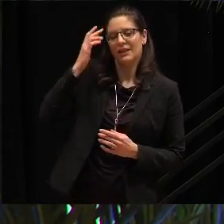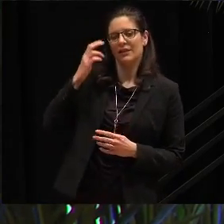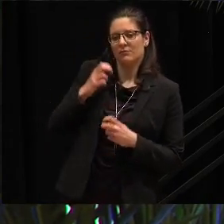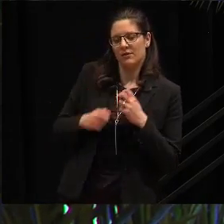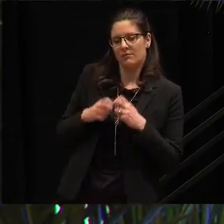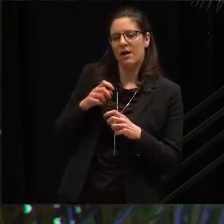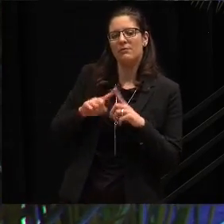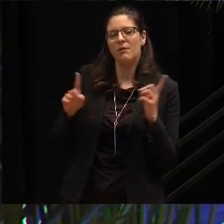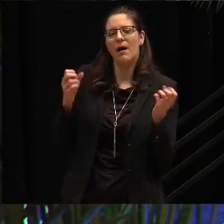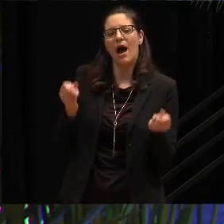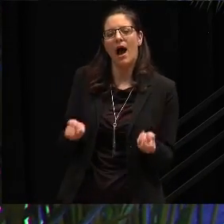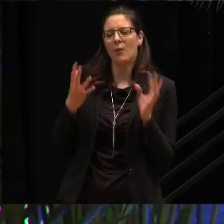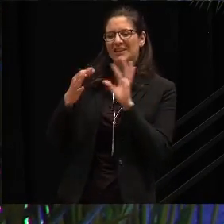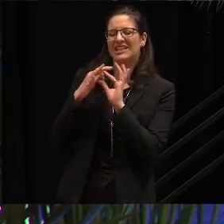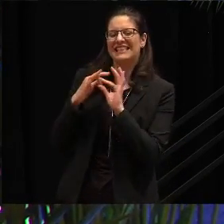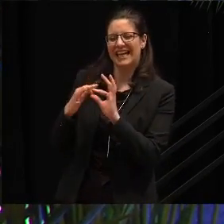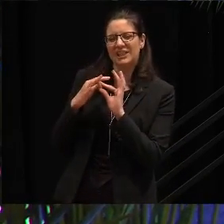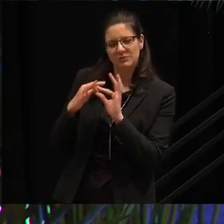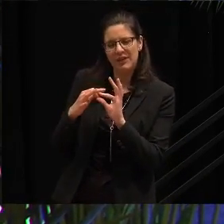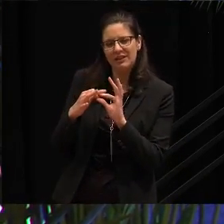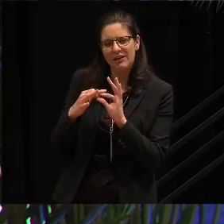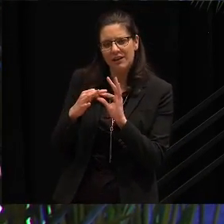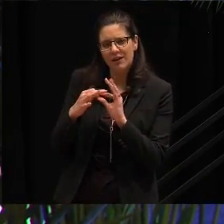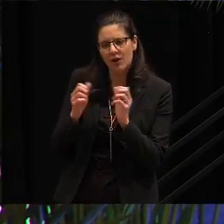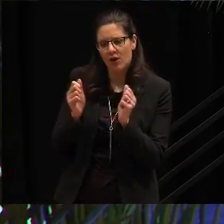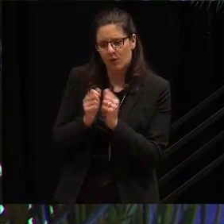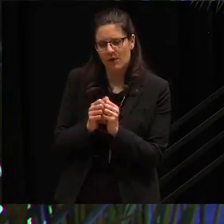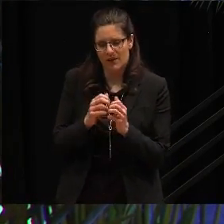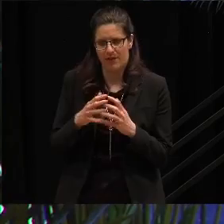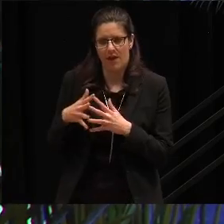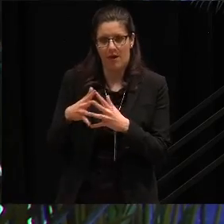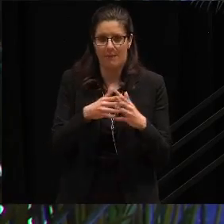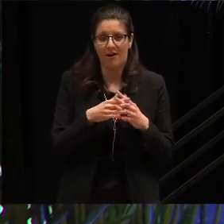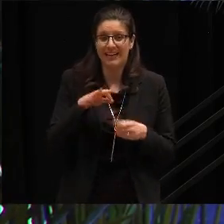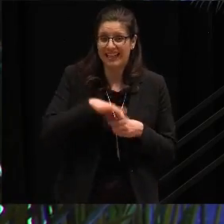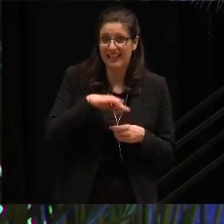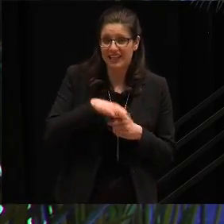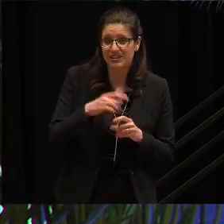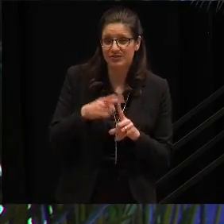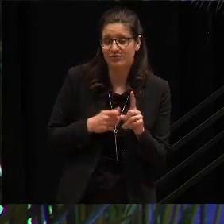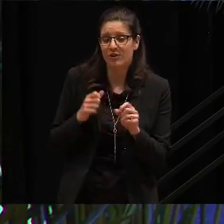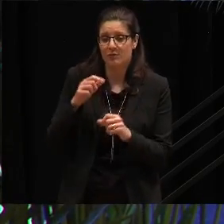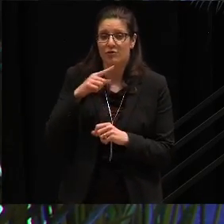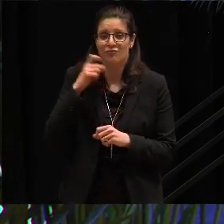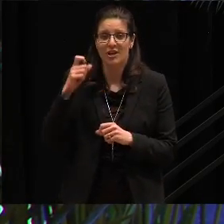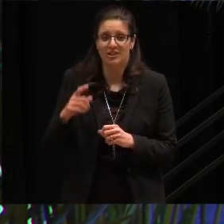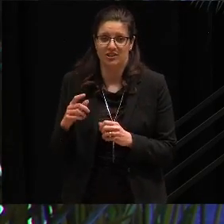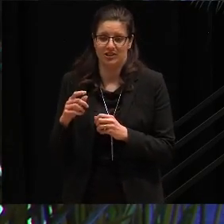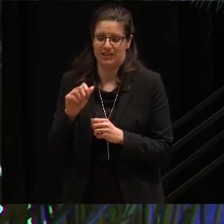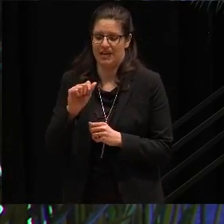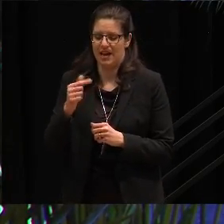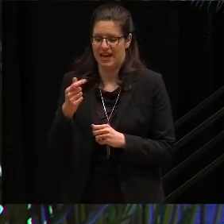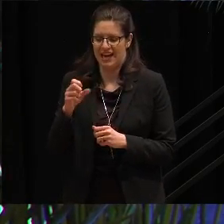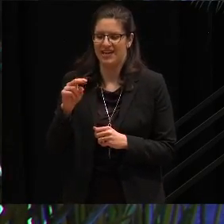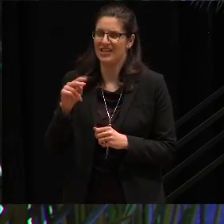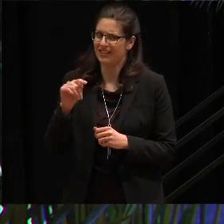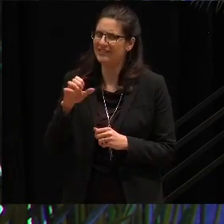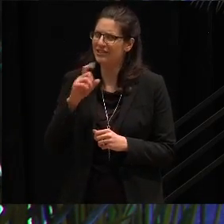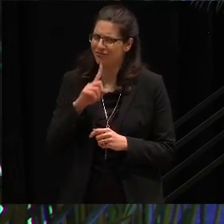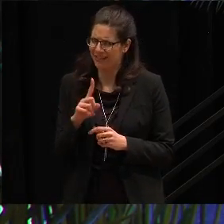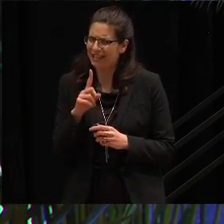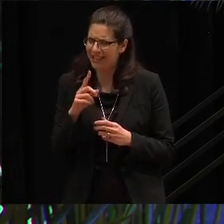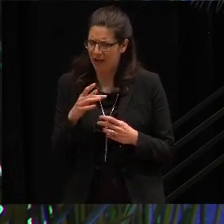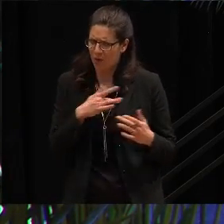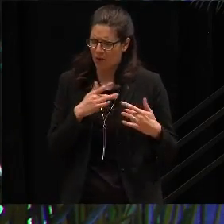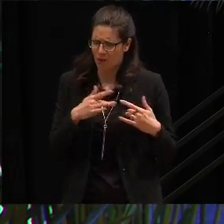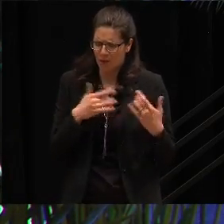the level of engagement on questions of American elections from Russian agents, I think is really troubling when you get down in the weeds and